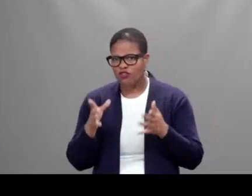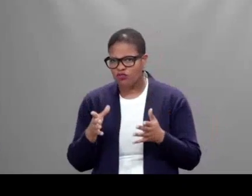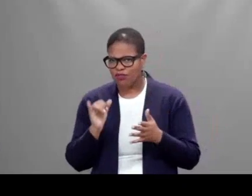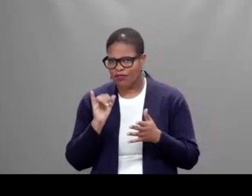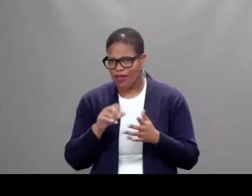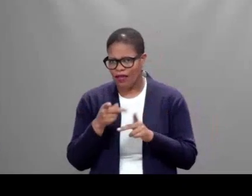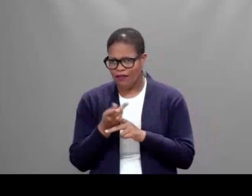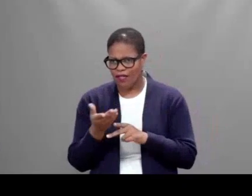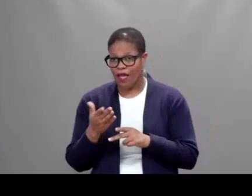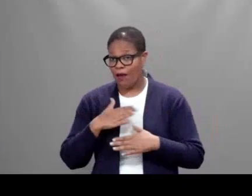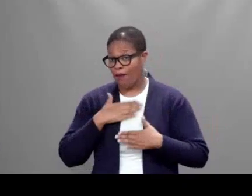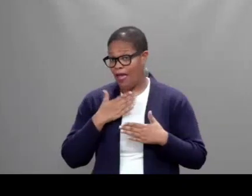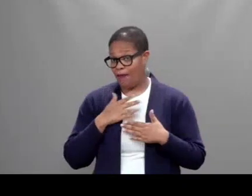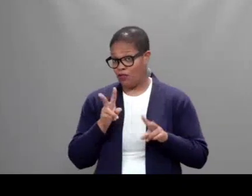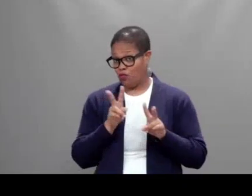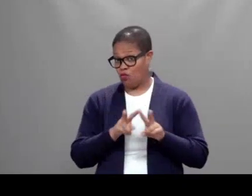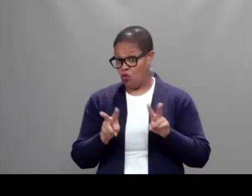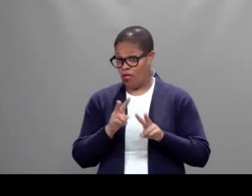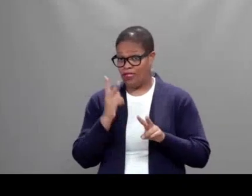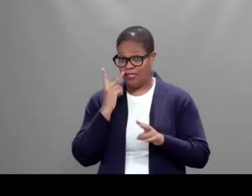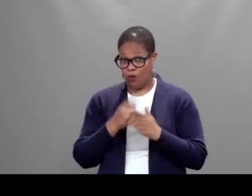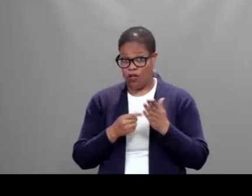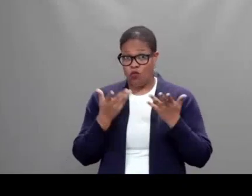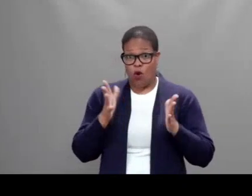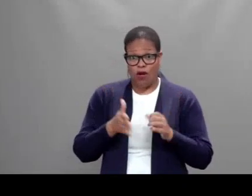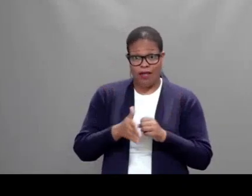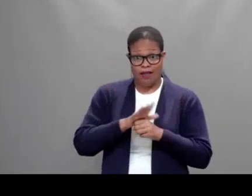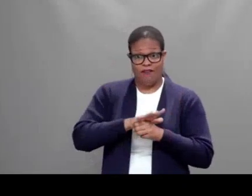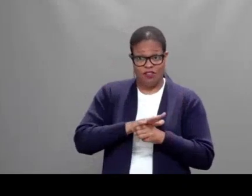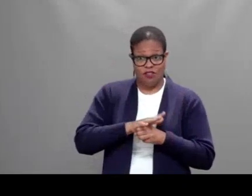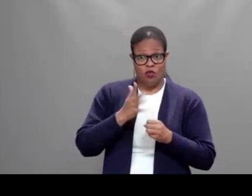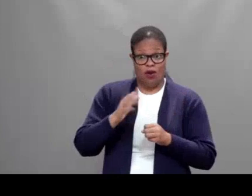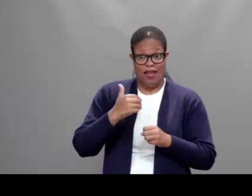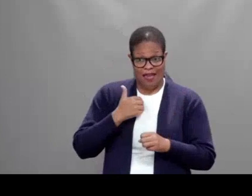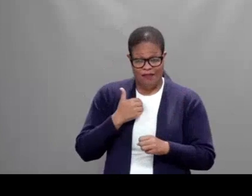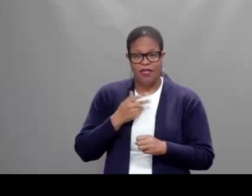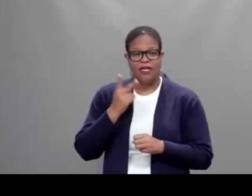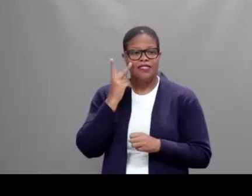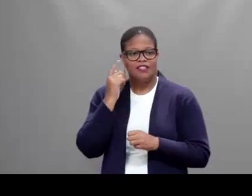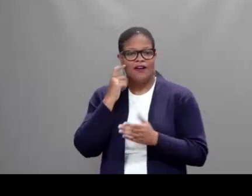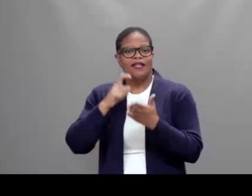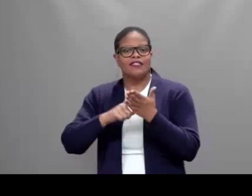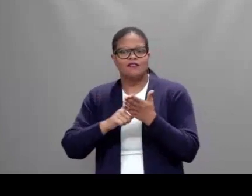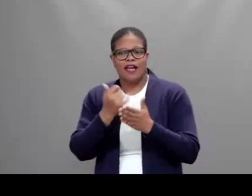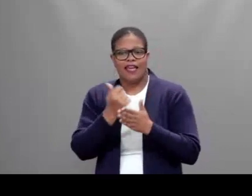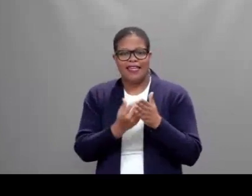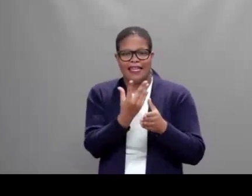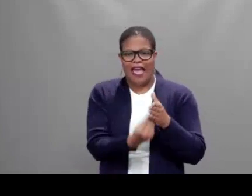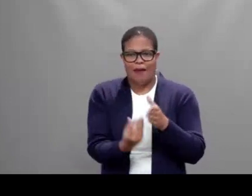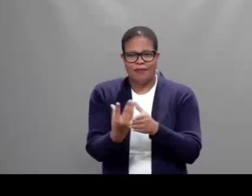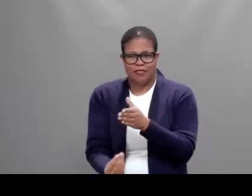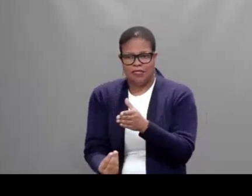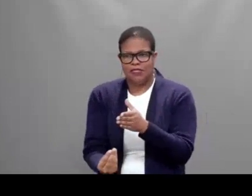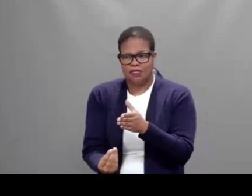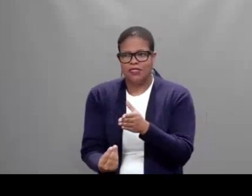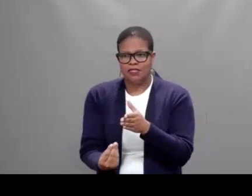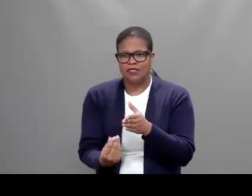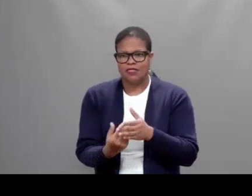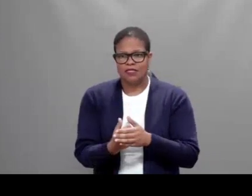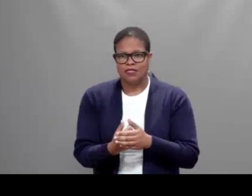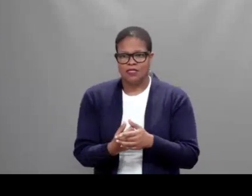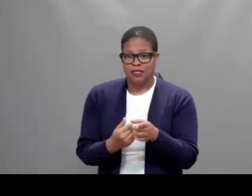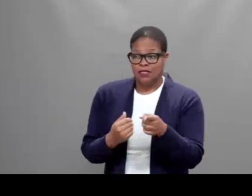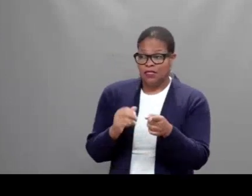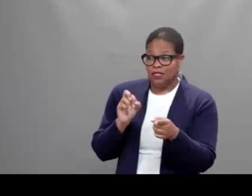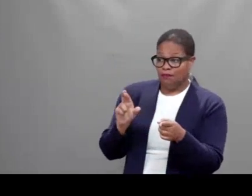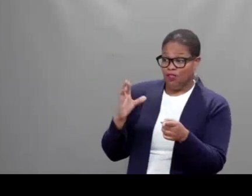and those kinds of things. I'm happy to take a look at that and see what coverage you already have and see if I identify any gaps there. Mr. But it-